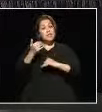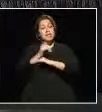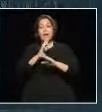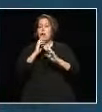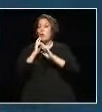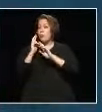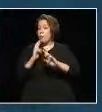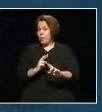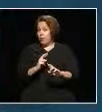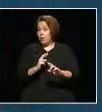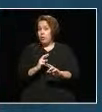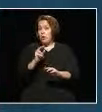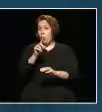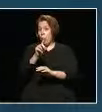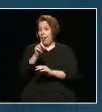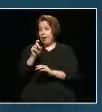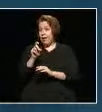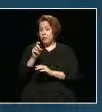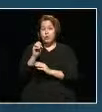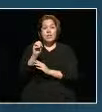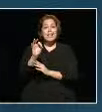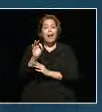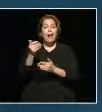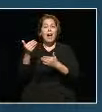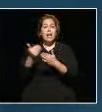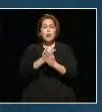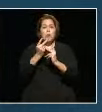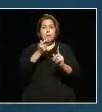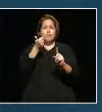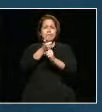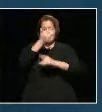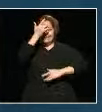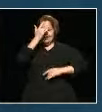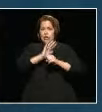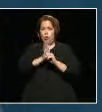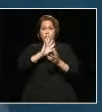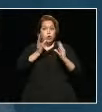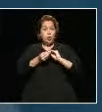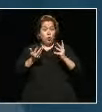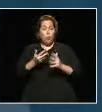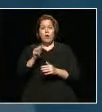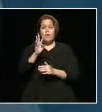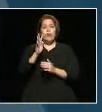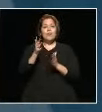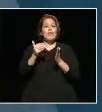we're reporting 109 new cases of COVID-19, which brings the total to